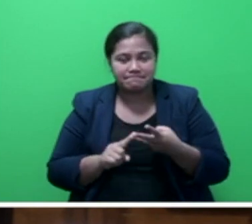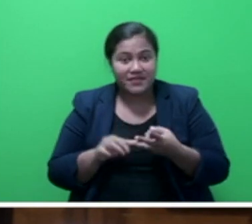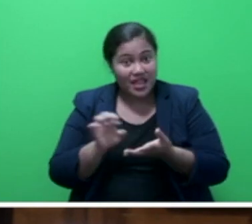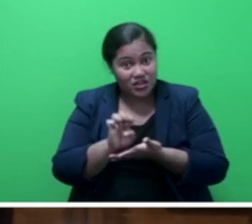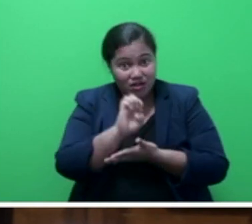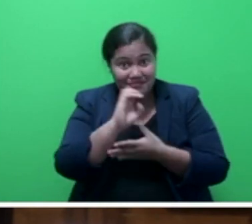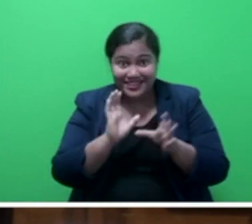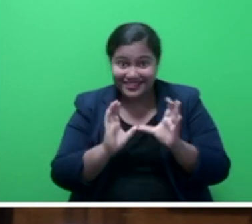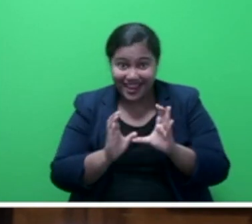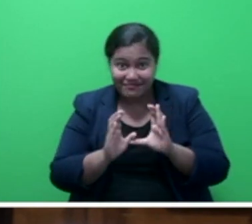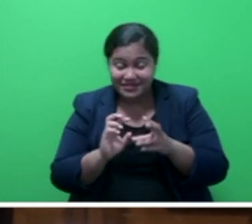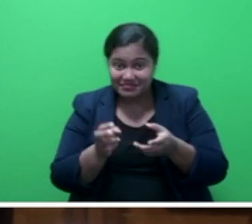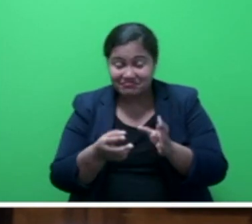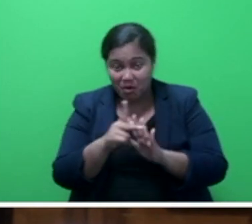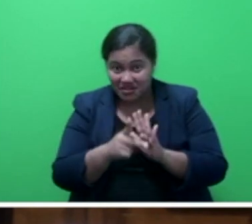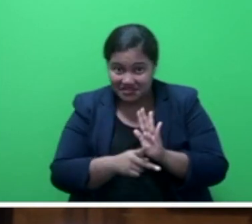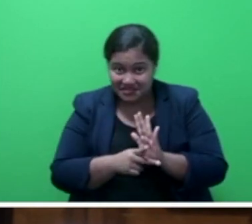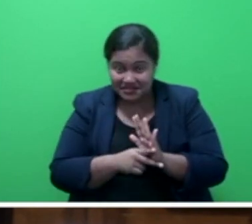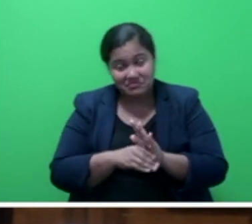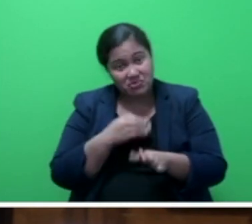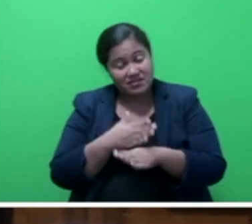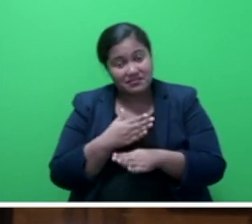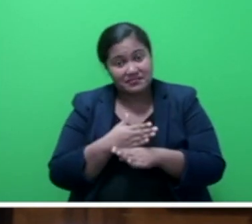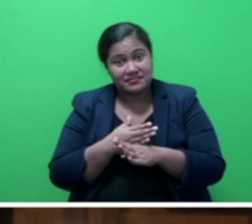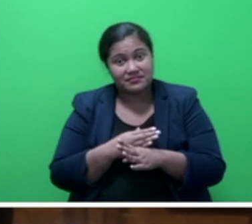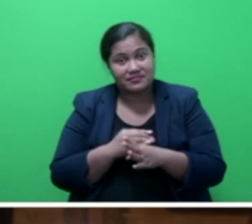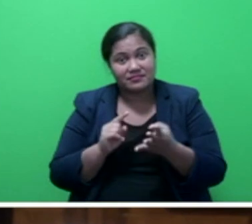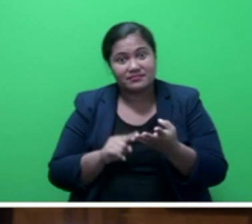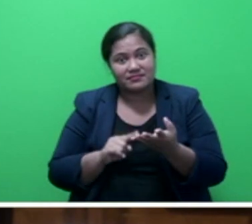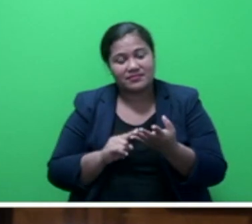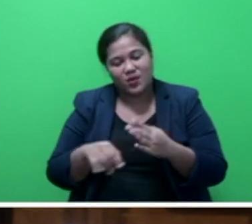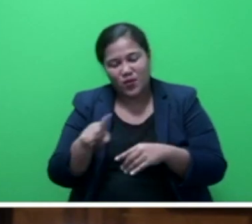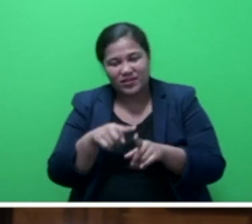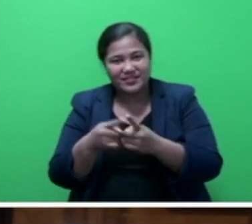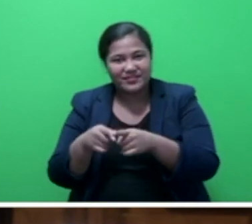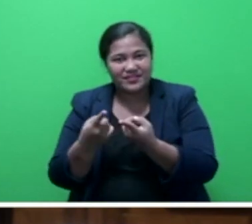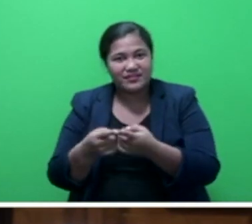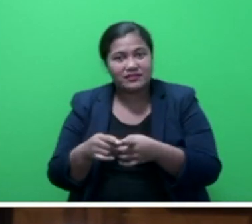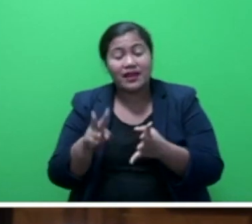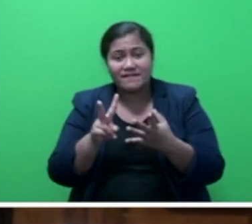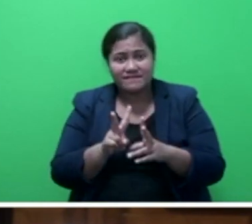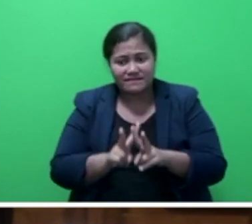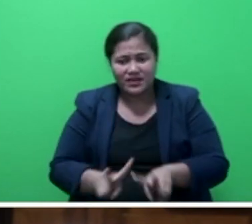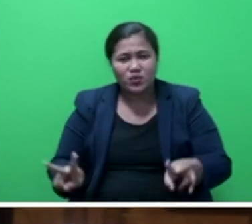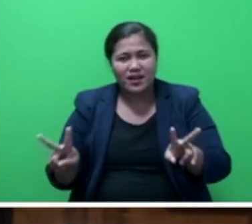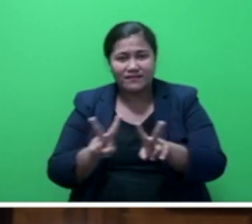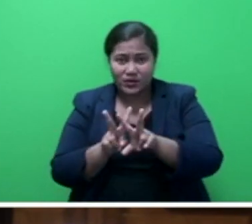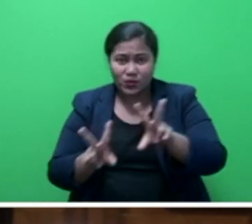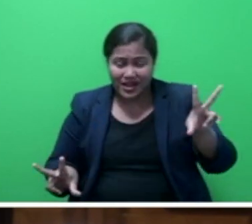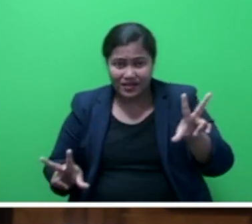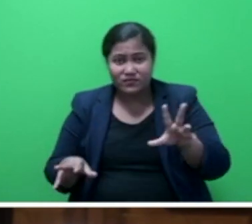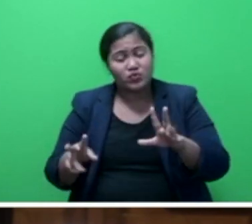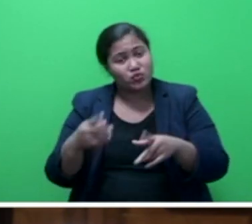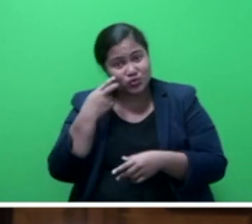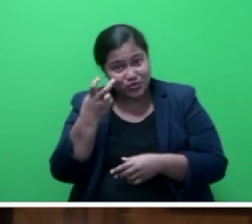climate resilience development policy operation, the catastrophe drawdown, Vanuatu tourism development project,